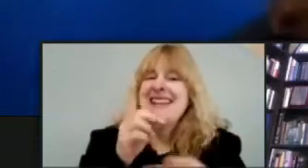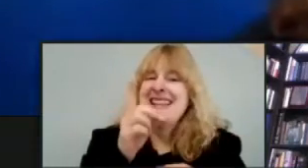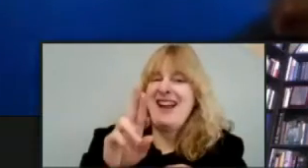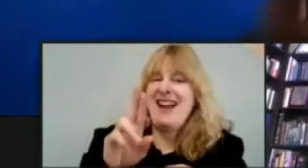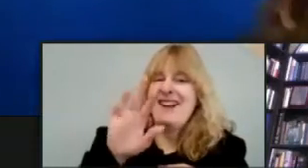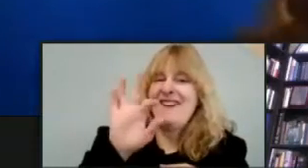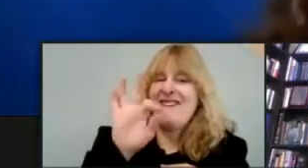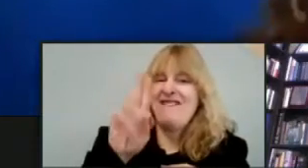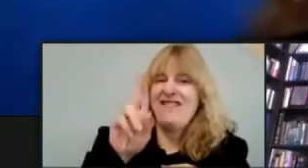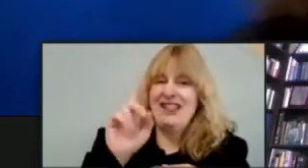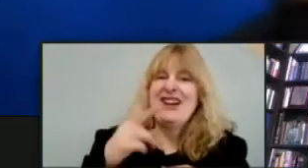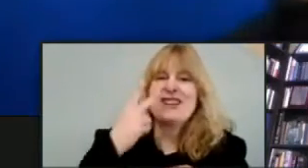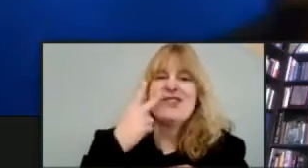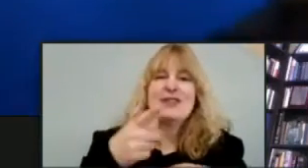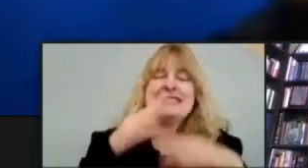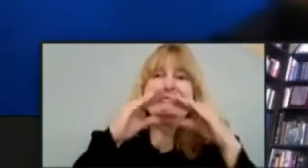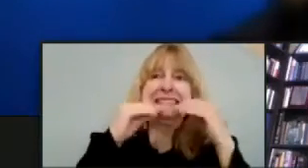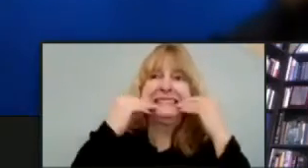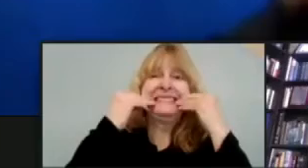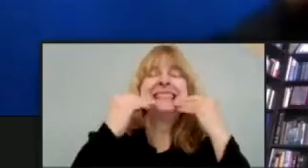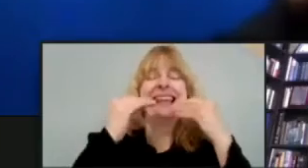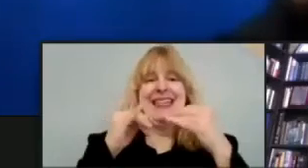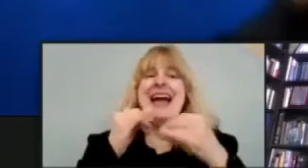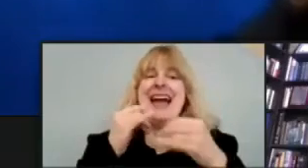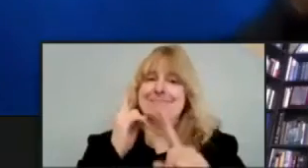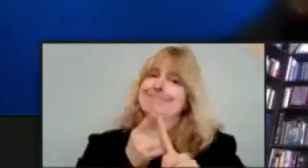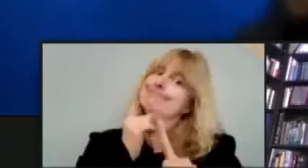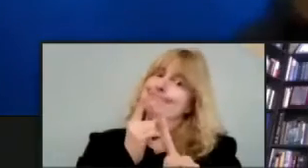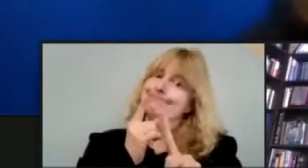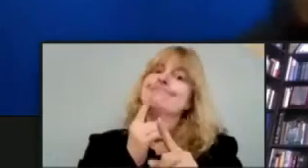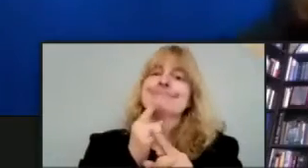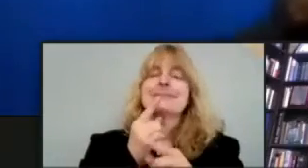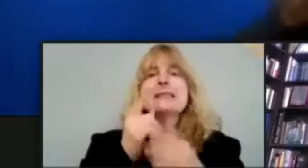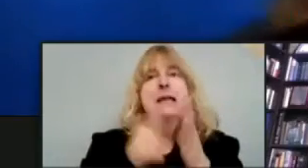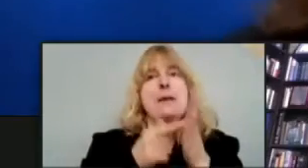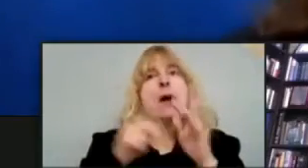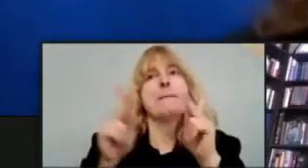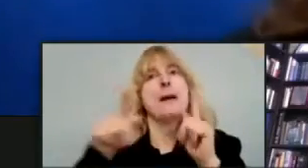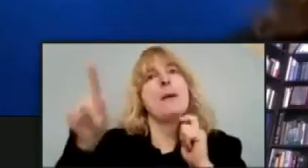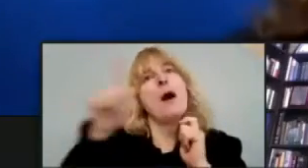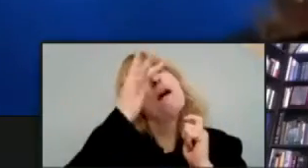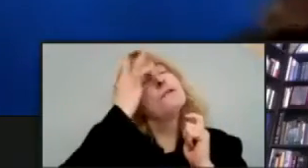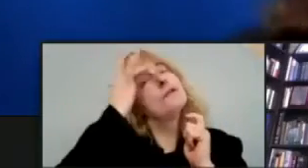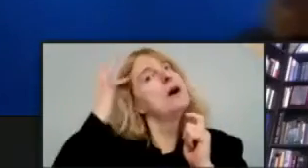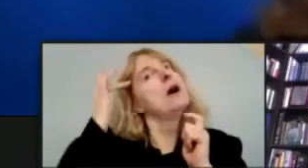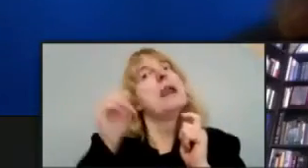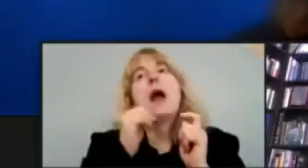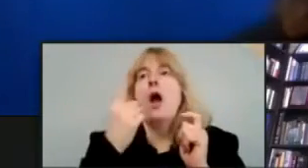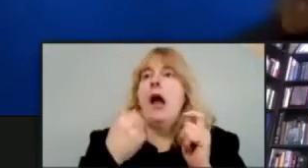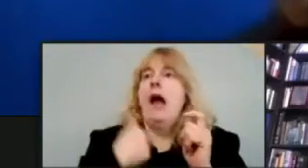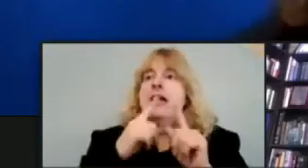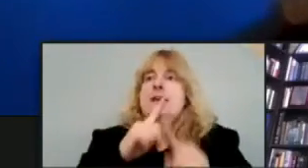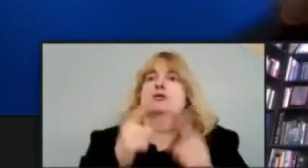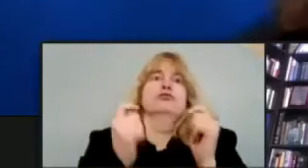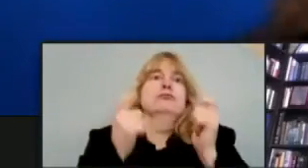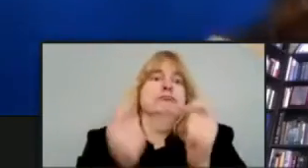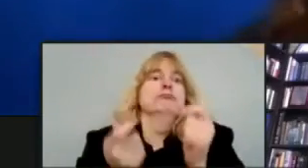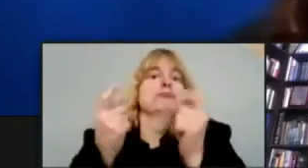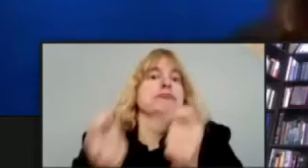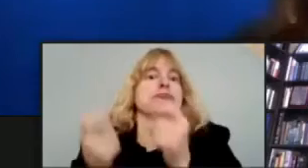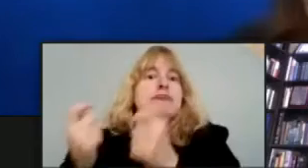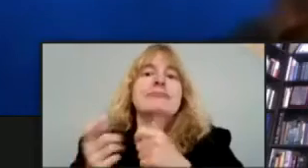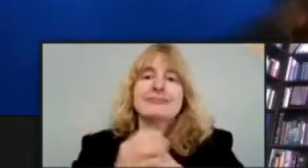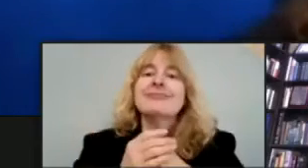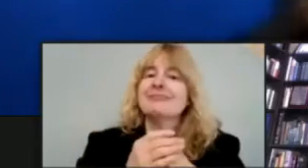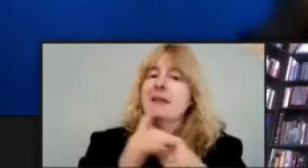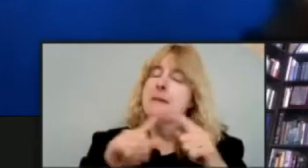when I made that point, because I think sometimes people forget that. So viewers and families, we are delighted to welcome